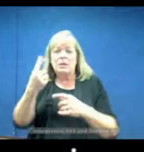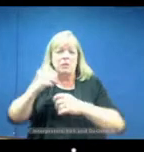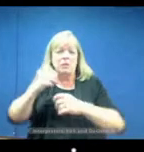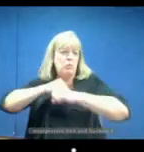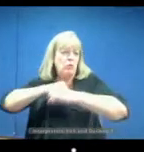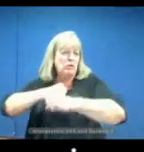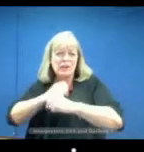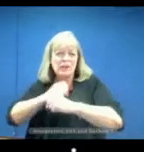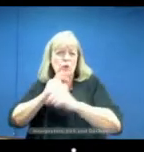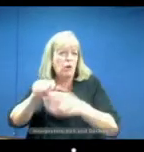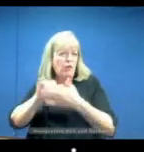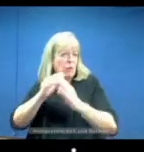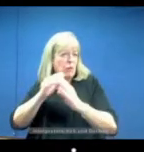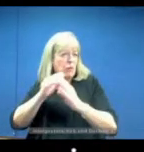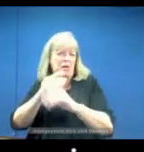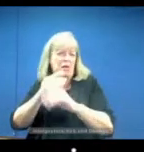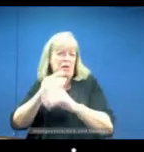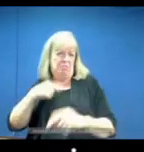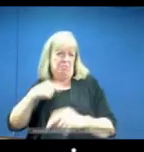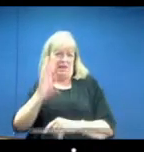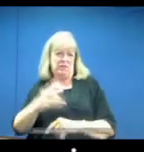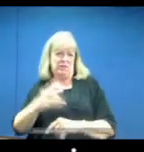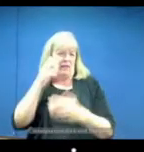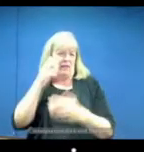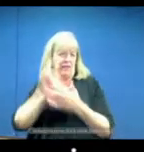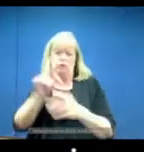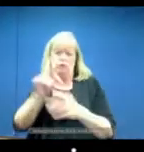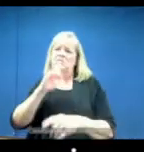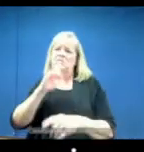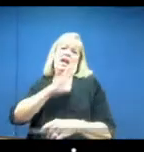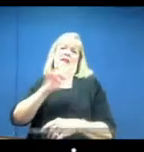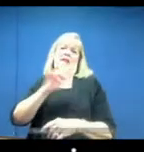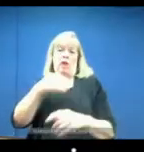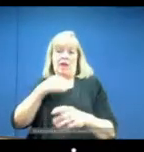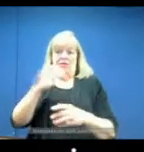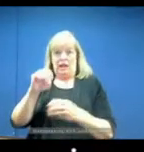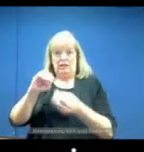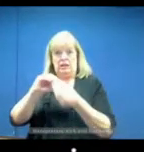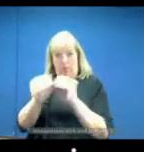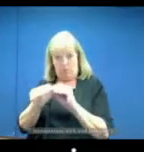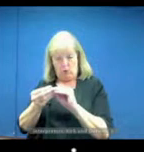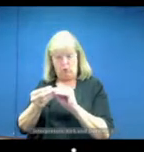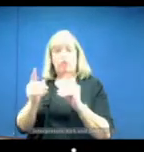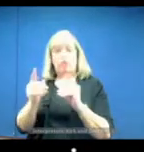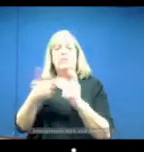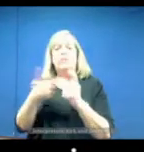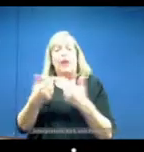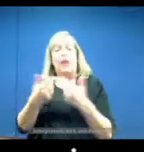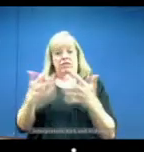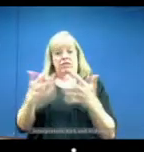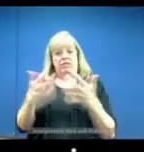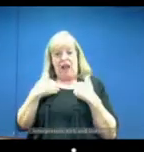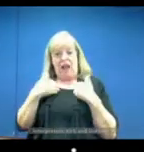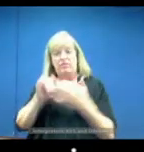it as long as you have the case number. And then if you do, you can always go to the judge through either his